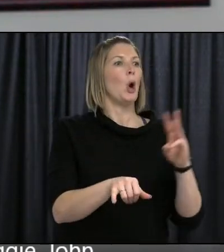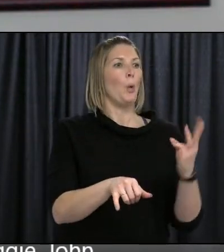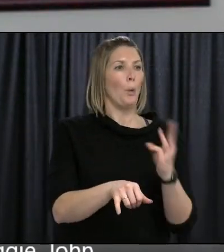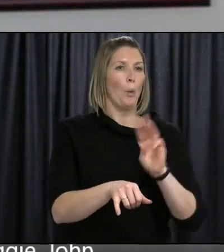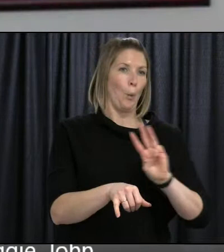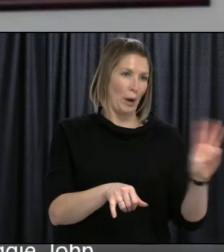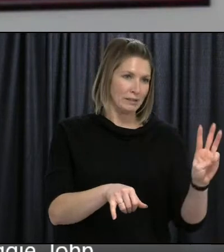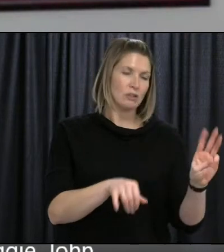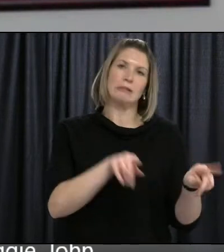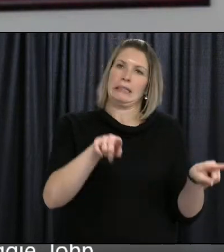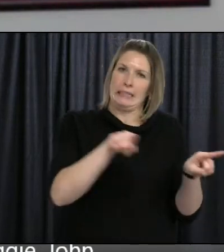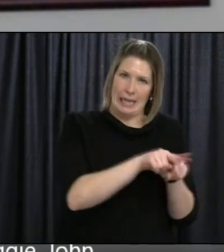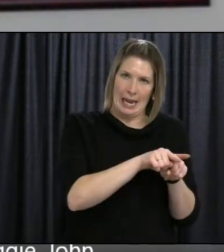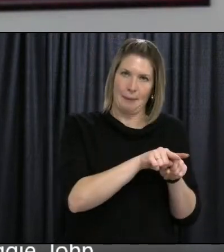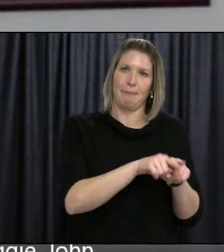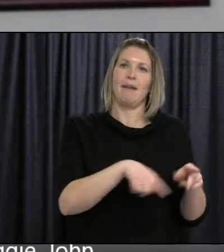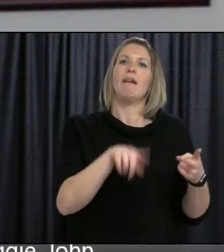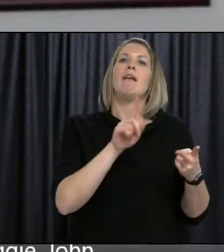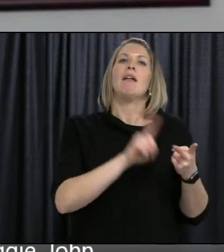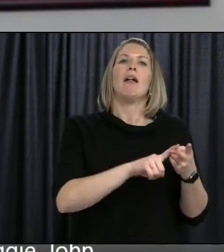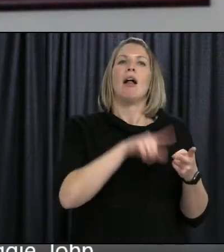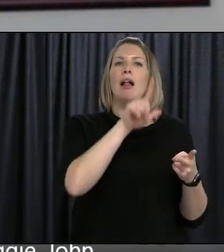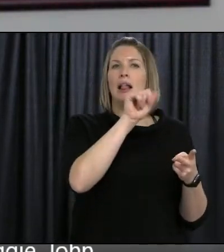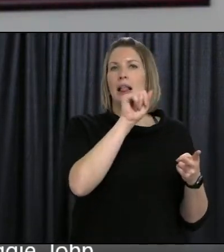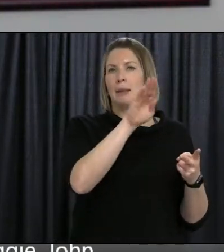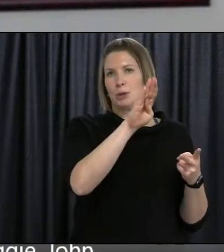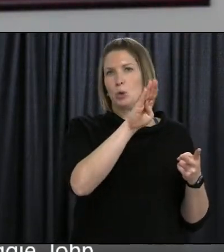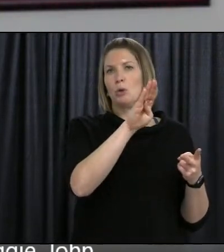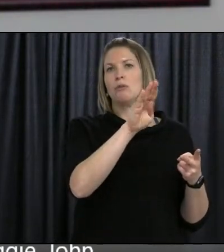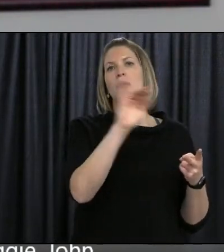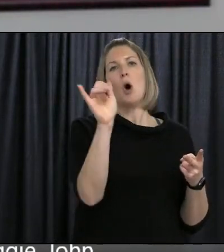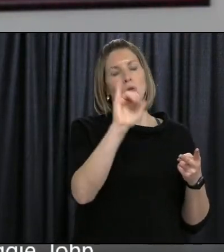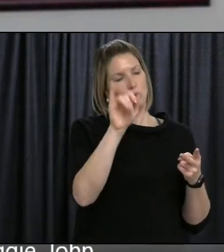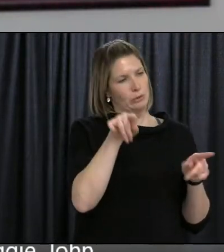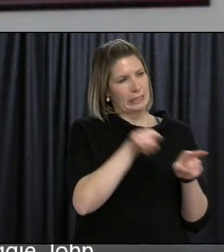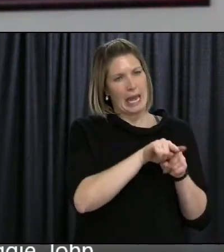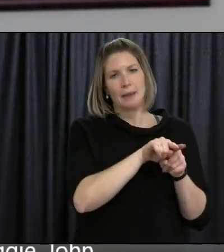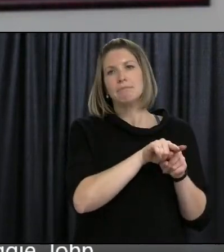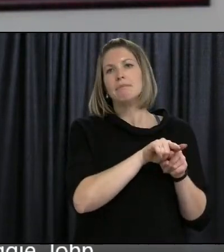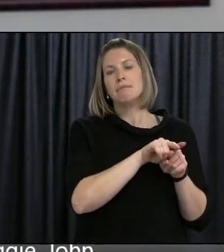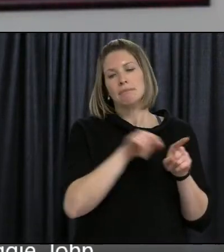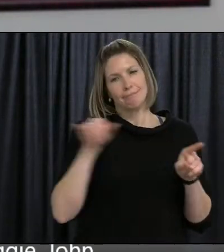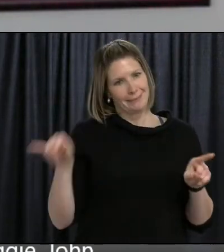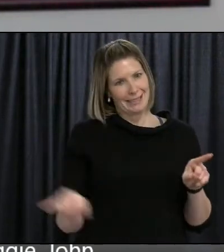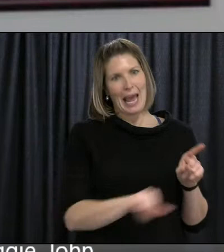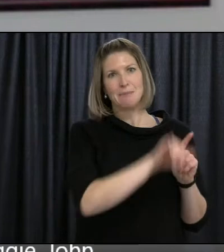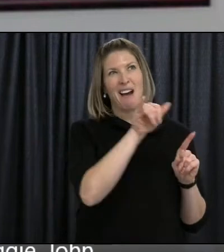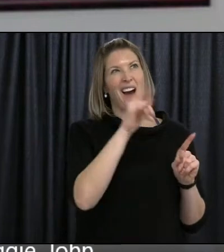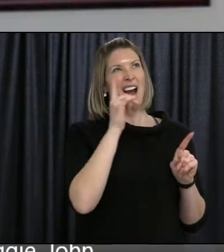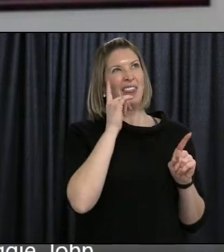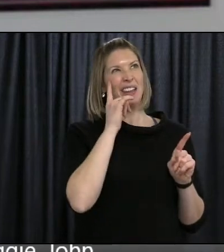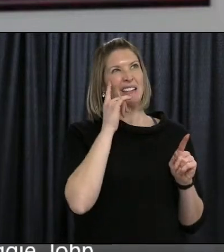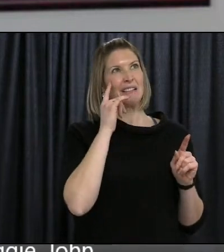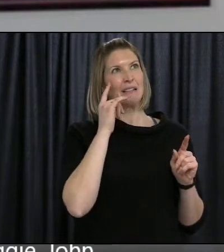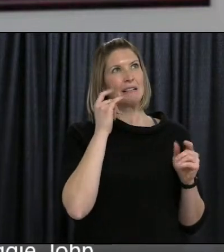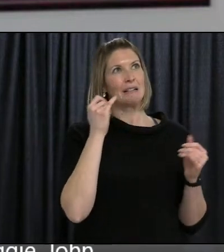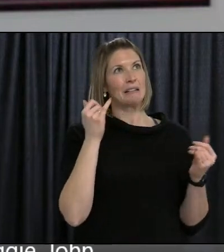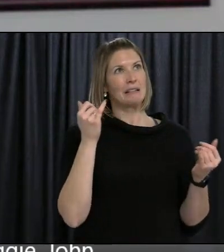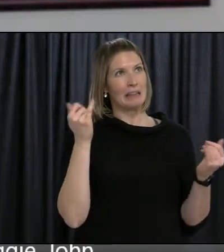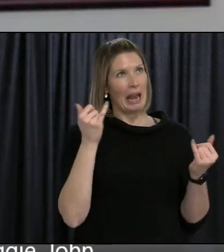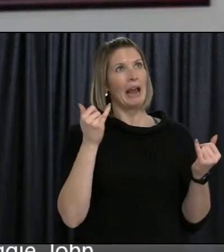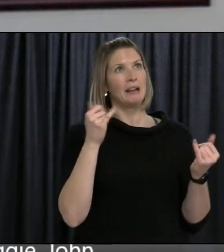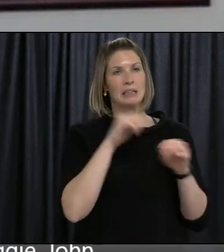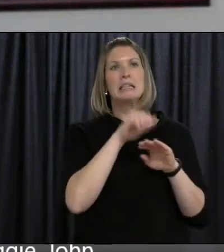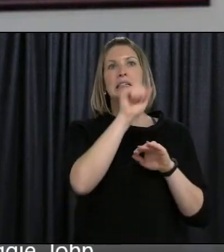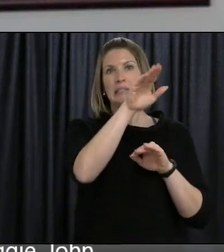same, and LG will also roll into that starting, I think, today, in actual fact, for the Pfizer